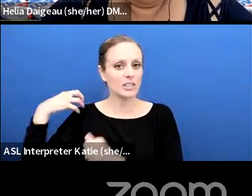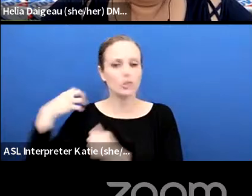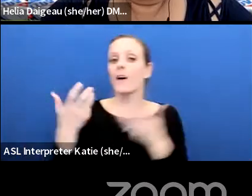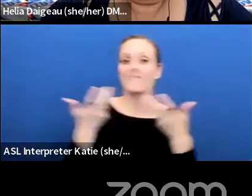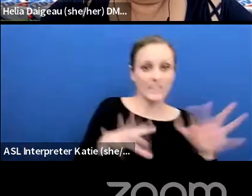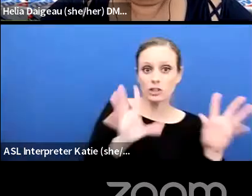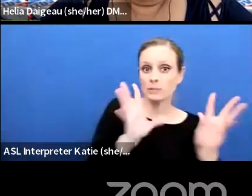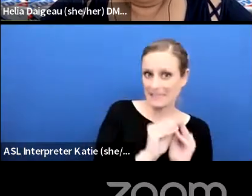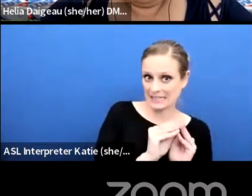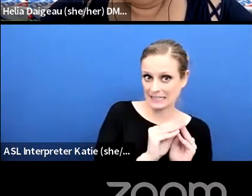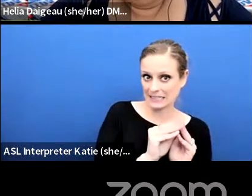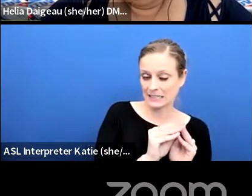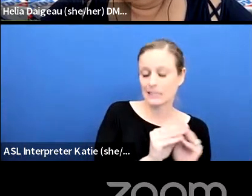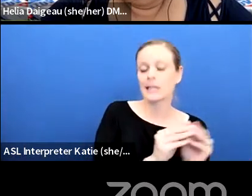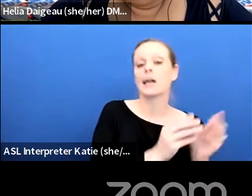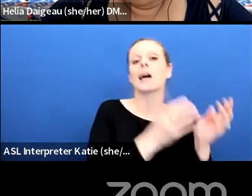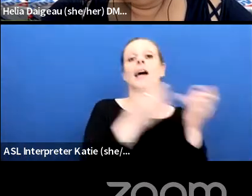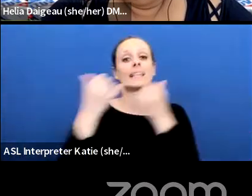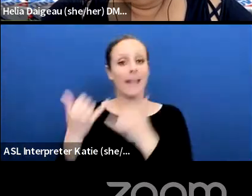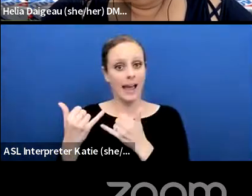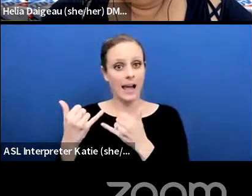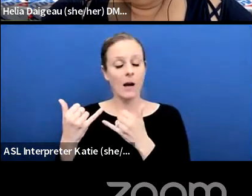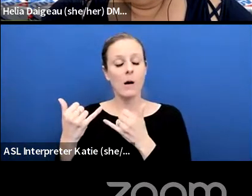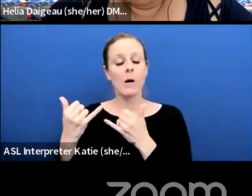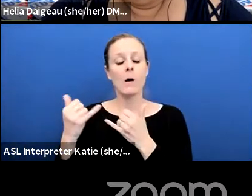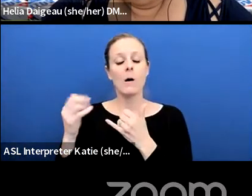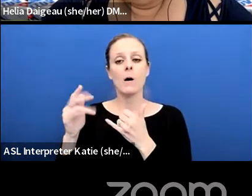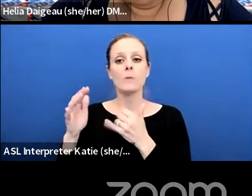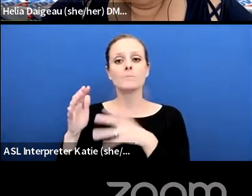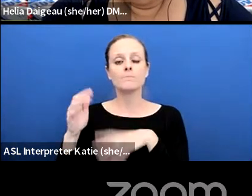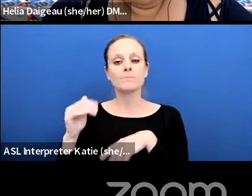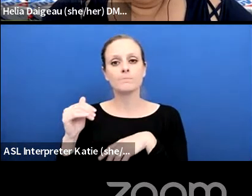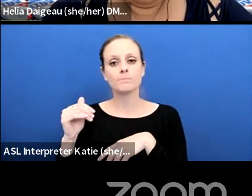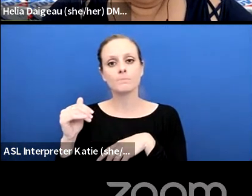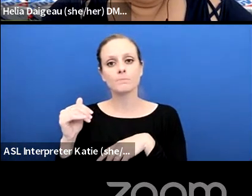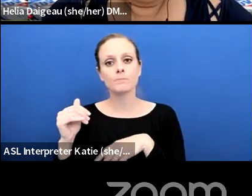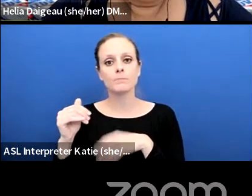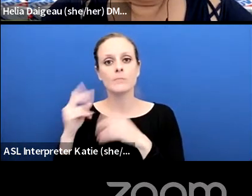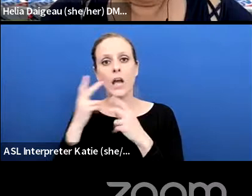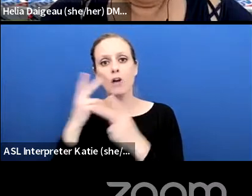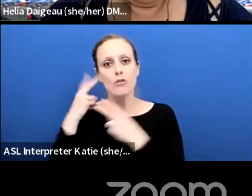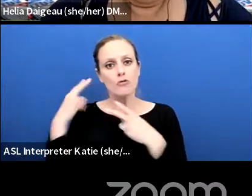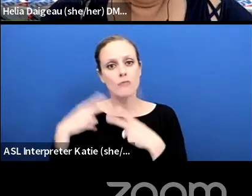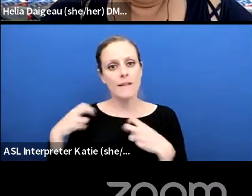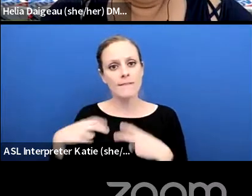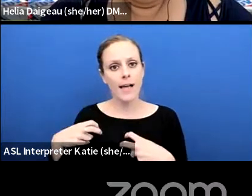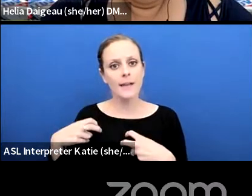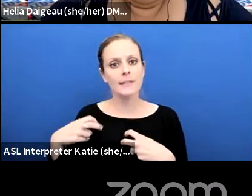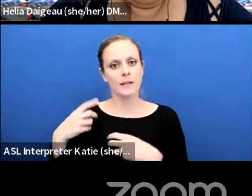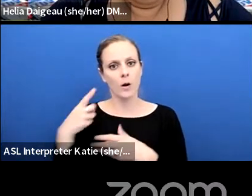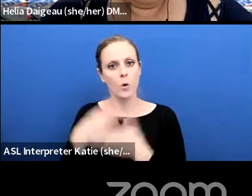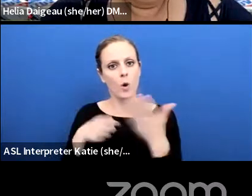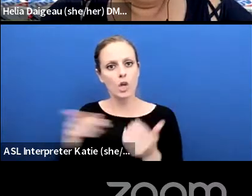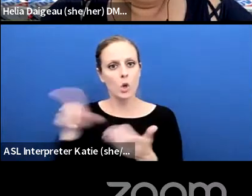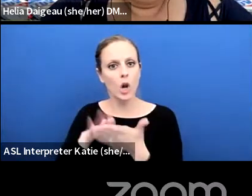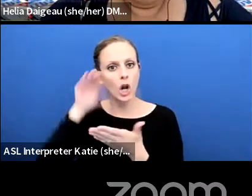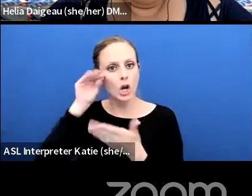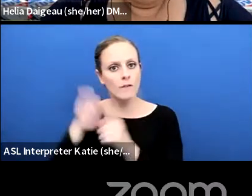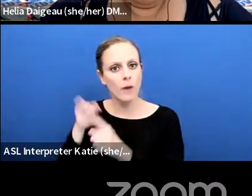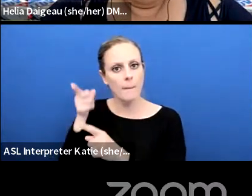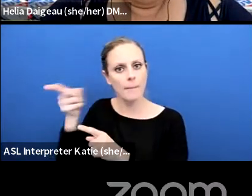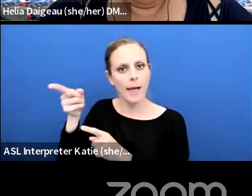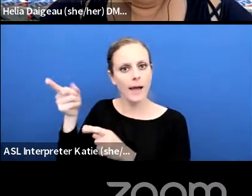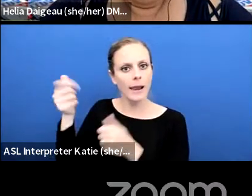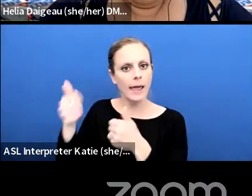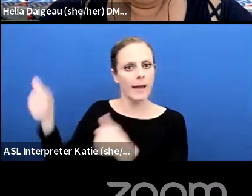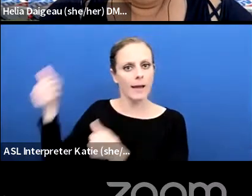done. Now it's time for the reminiscing and the reflecting on what you learned from the elected official, and what are you going to do